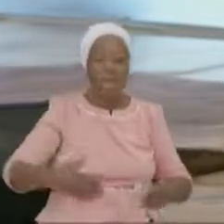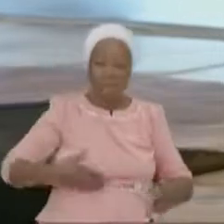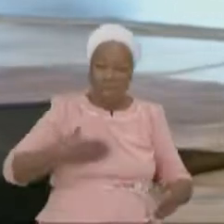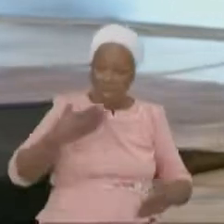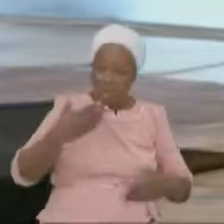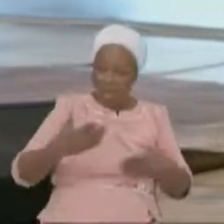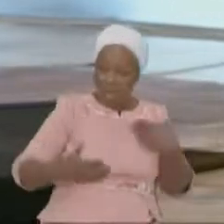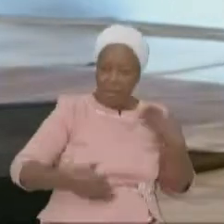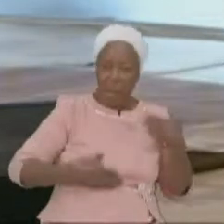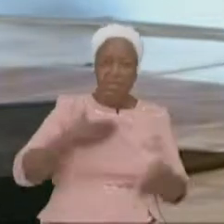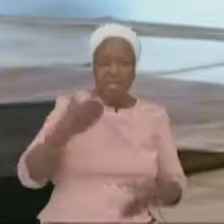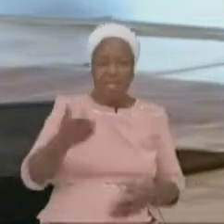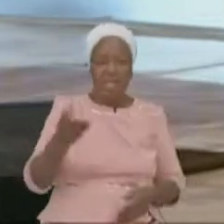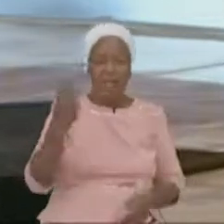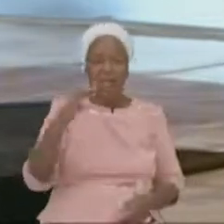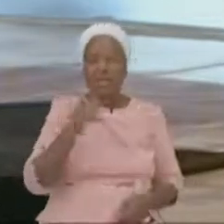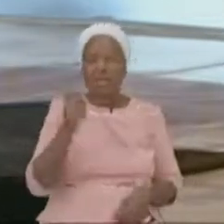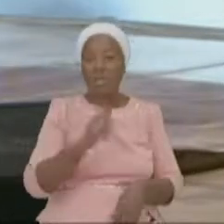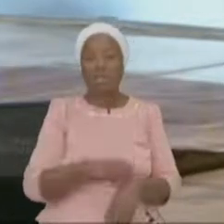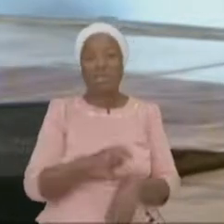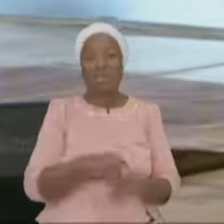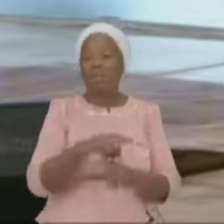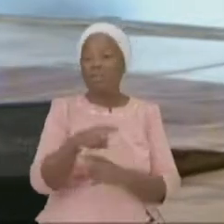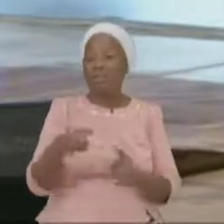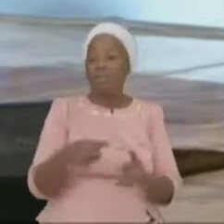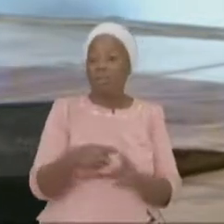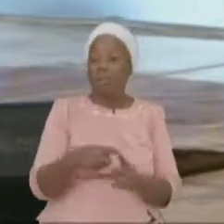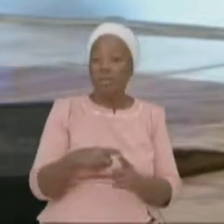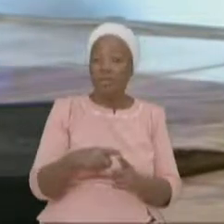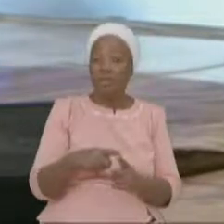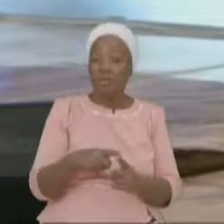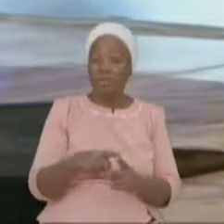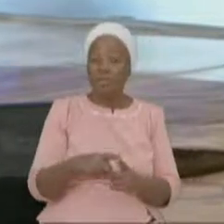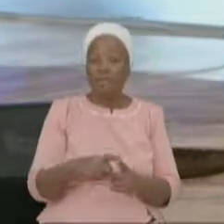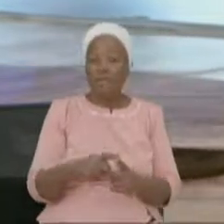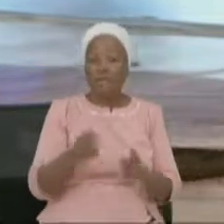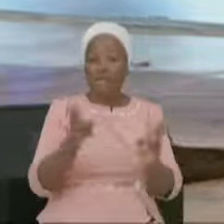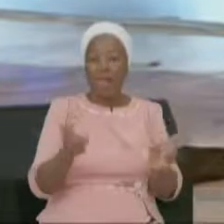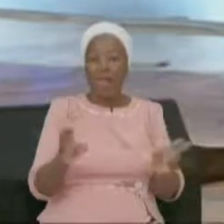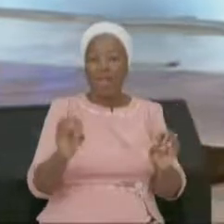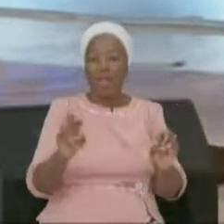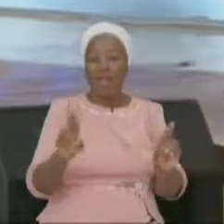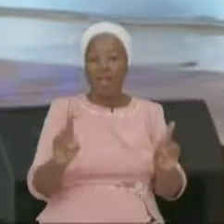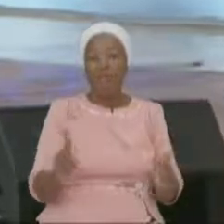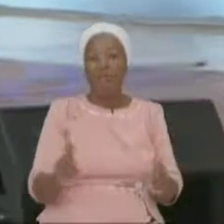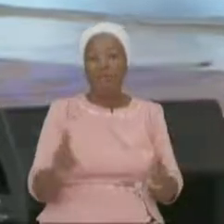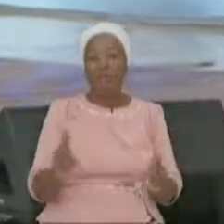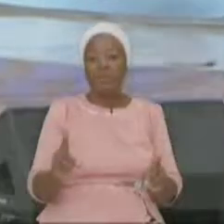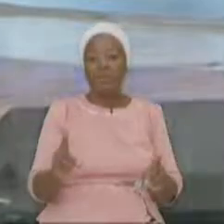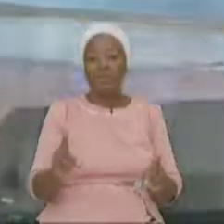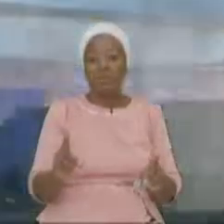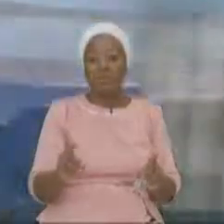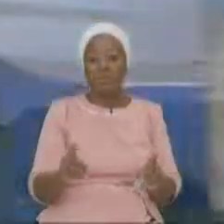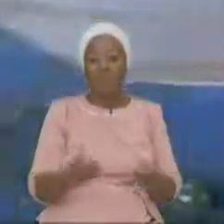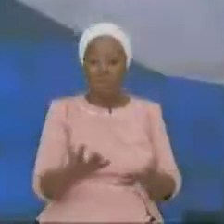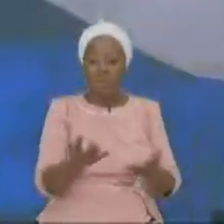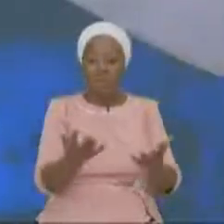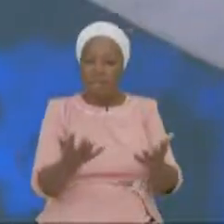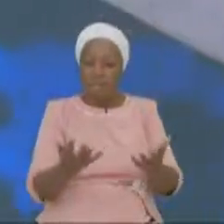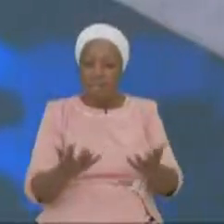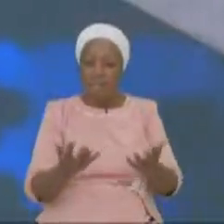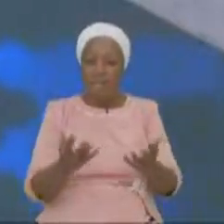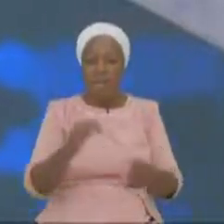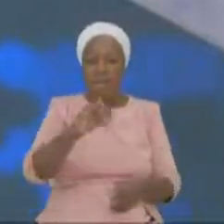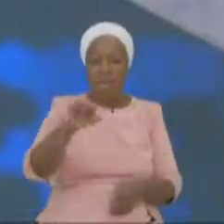There was a time when Herod desired John to